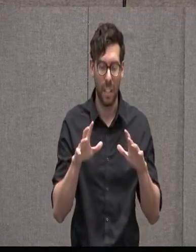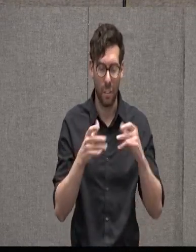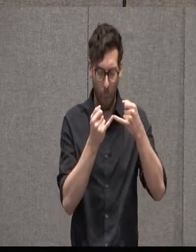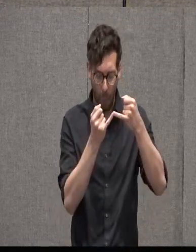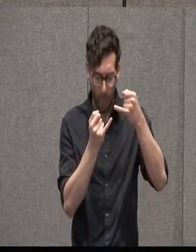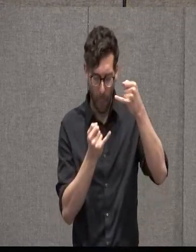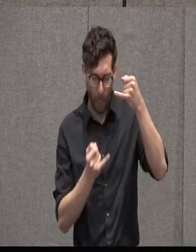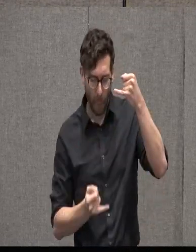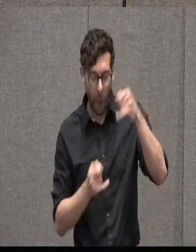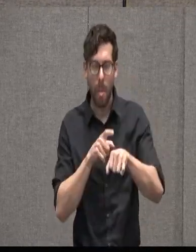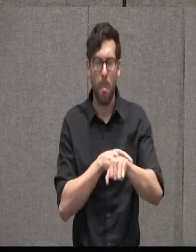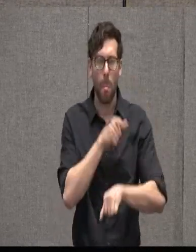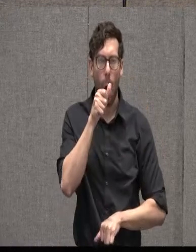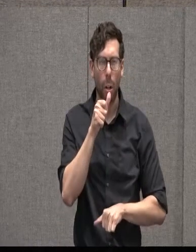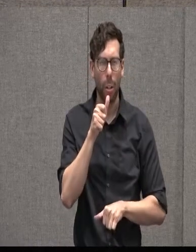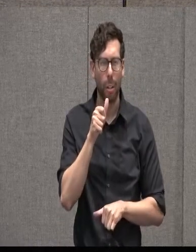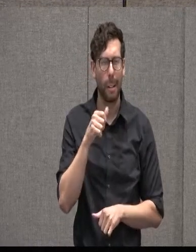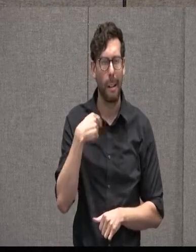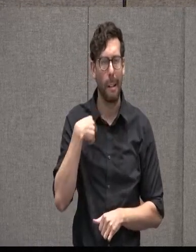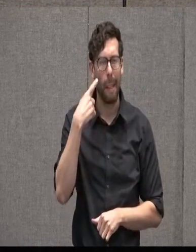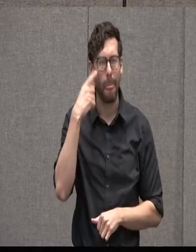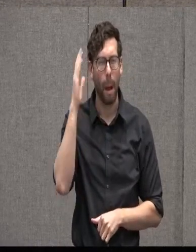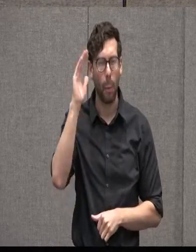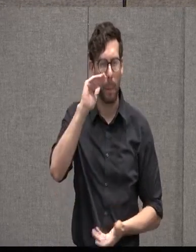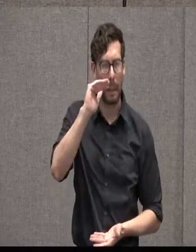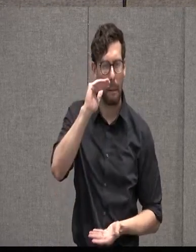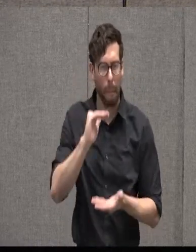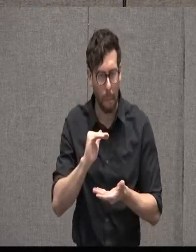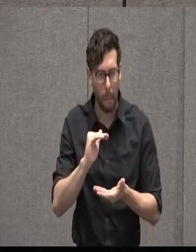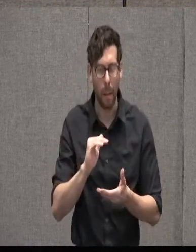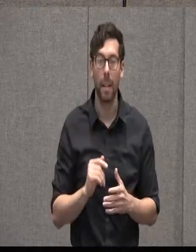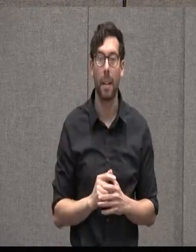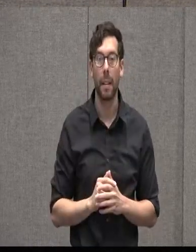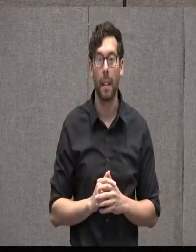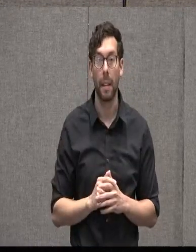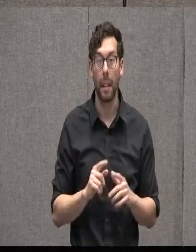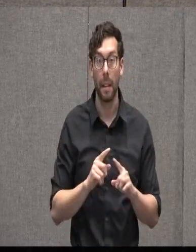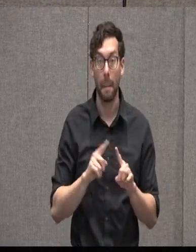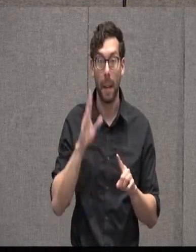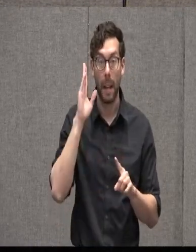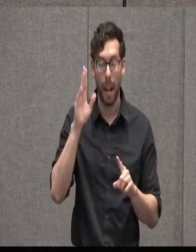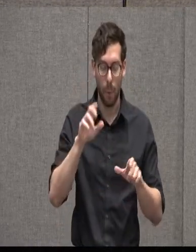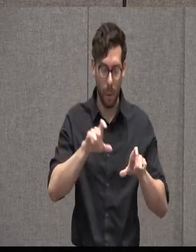try to tie it on actually. I'm going to tie this on here.